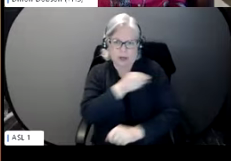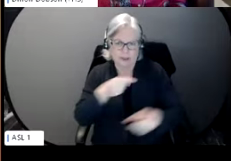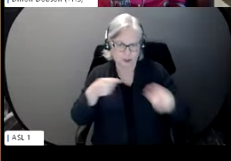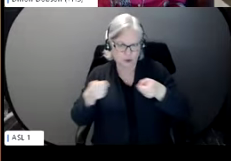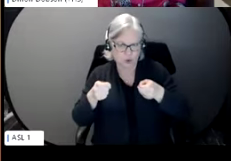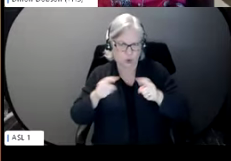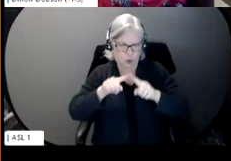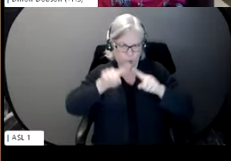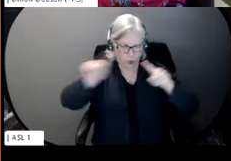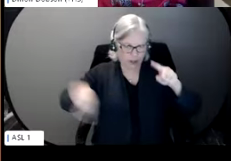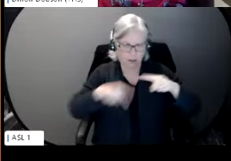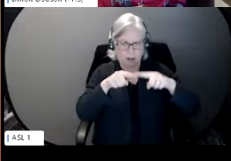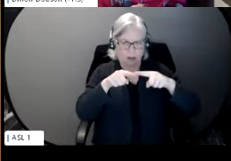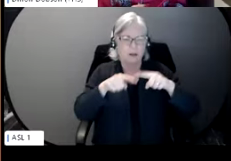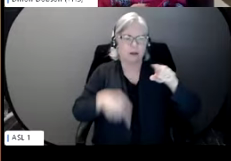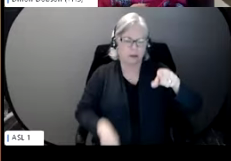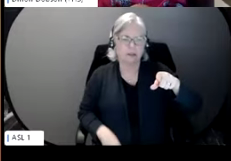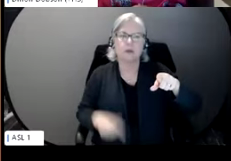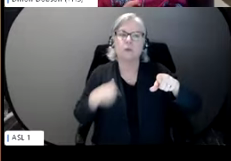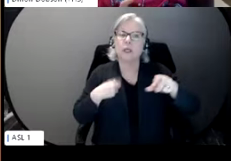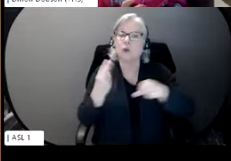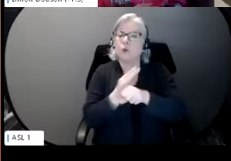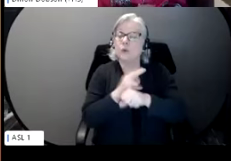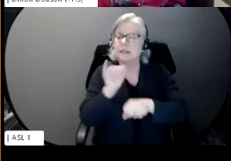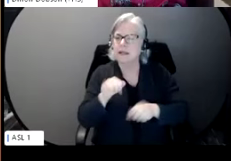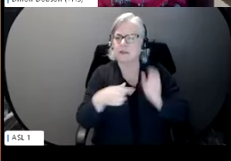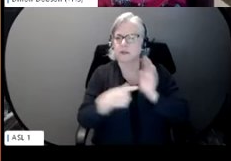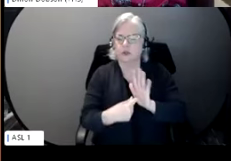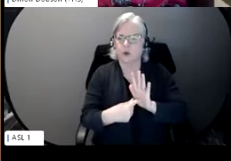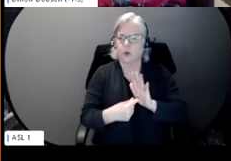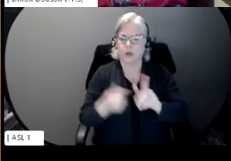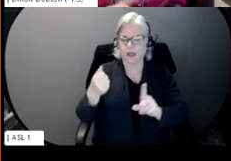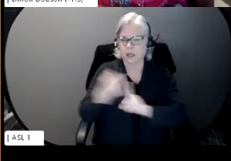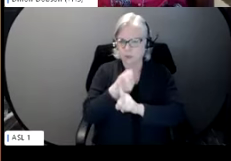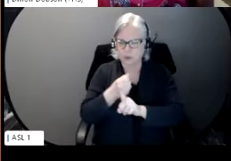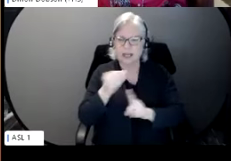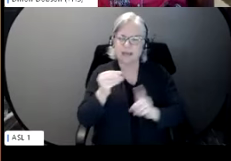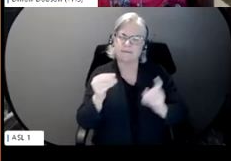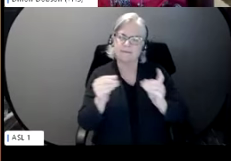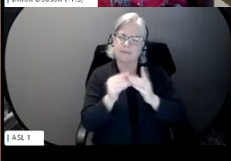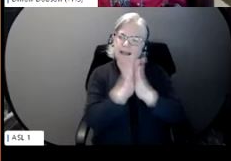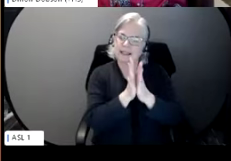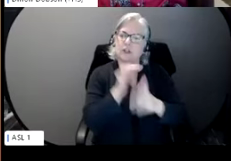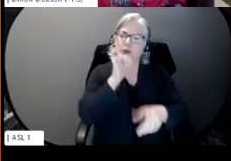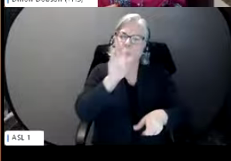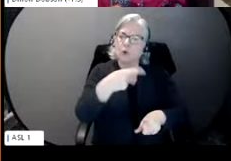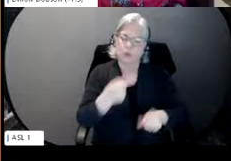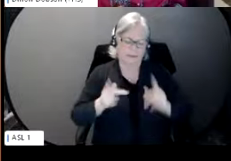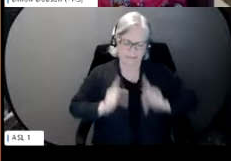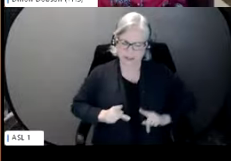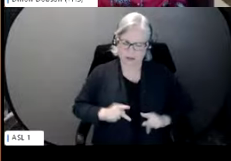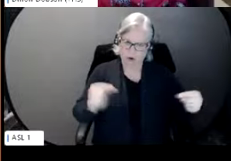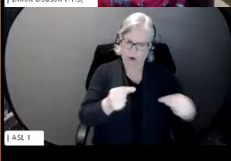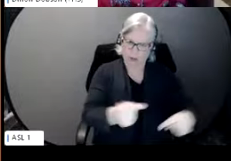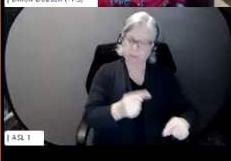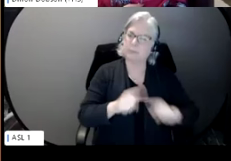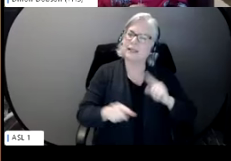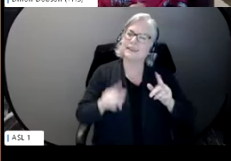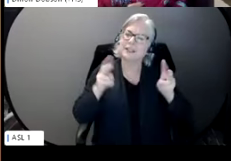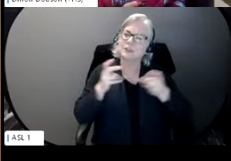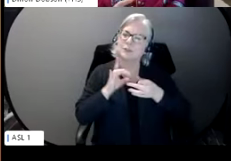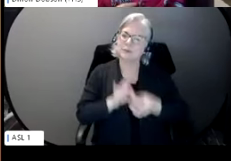traditionally we use this to show how abuse and violence is not just physical harm, but in fact, it's patterns of power and